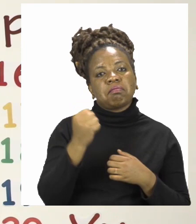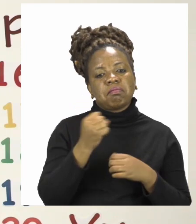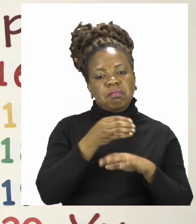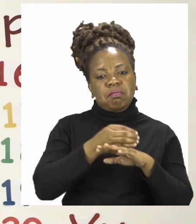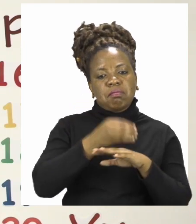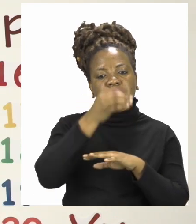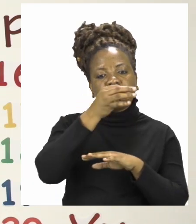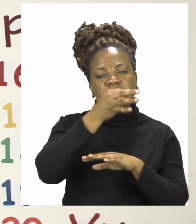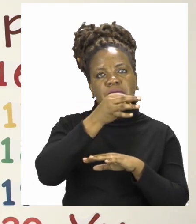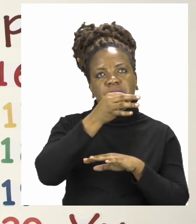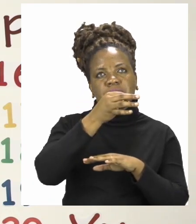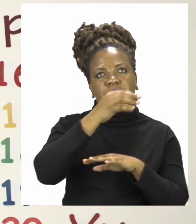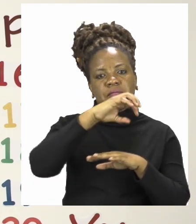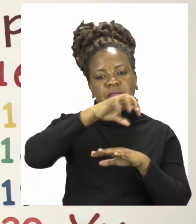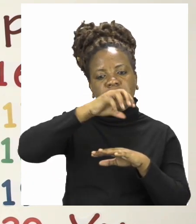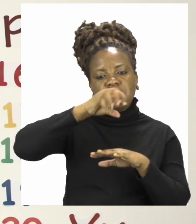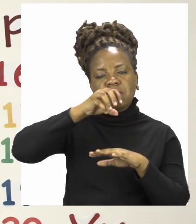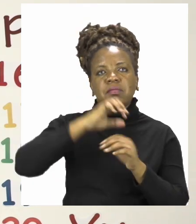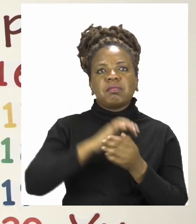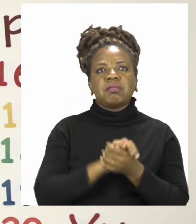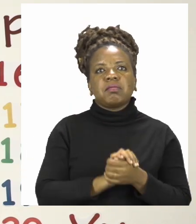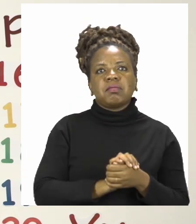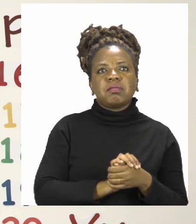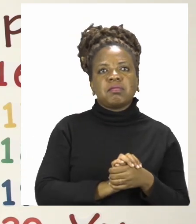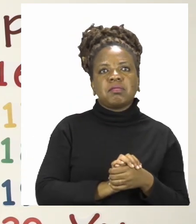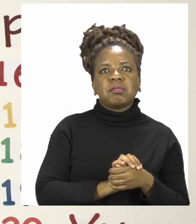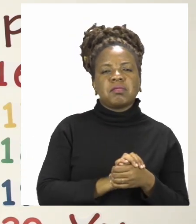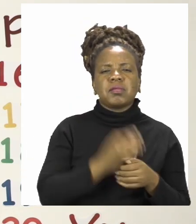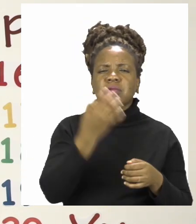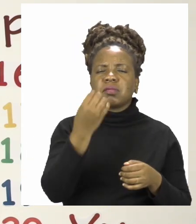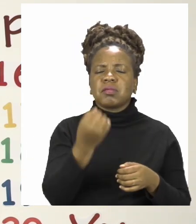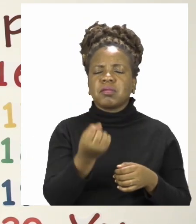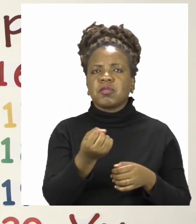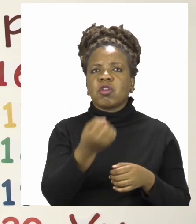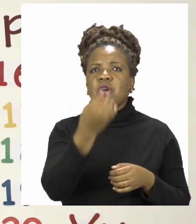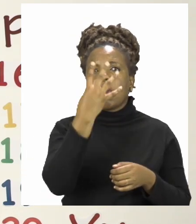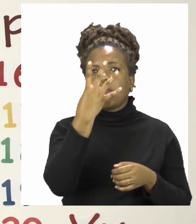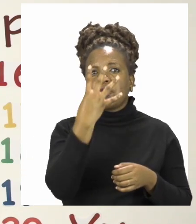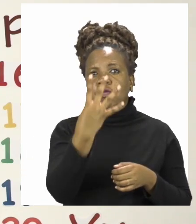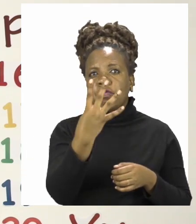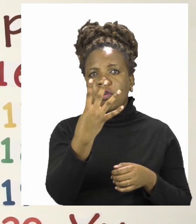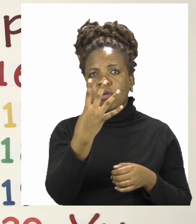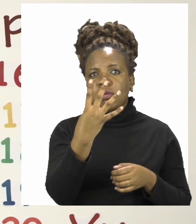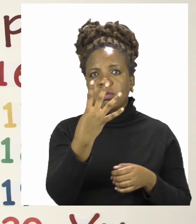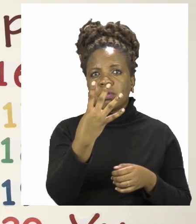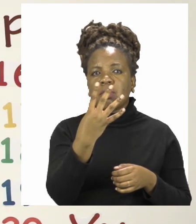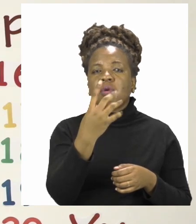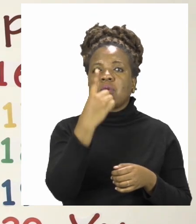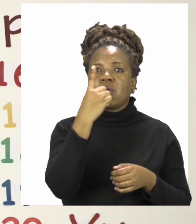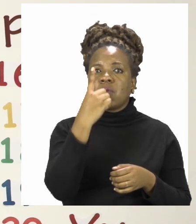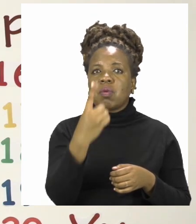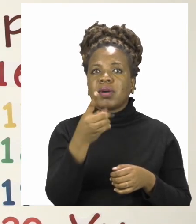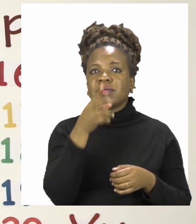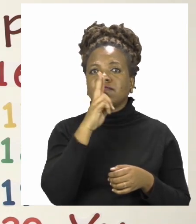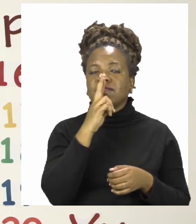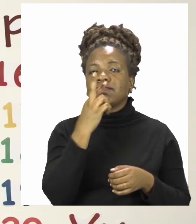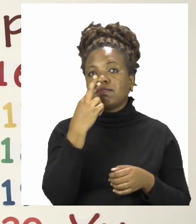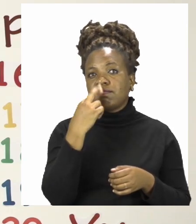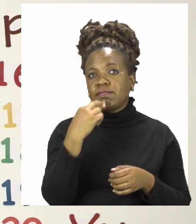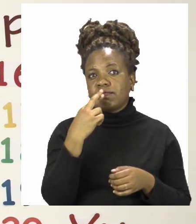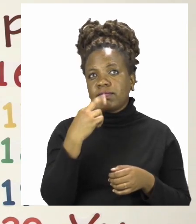going to take 3 counters and then 1 red one for my counter answer. So we're